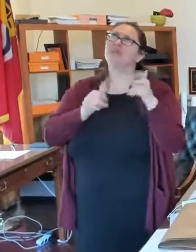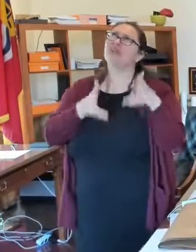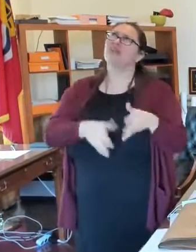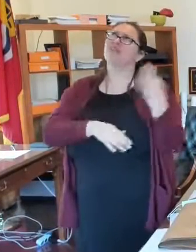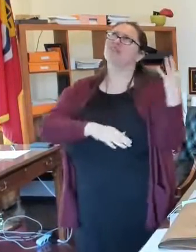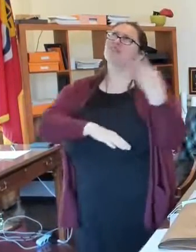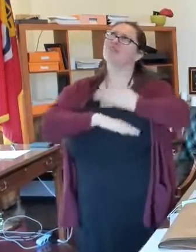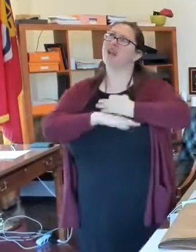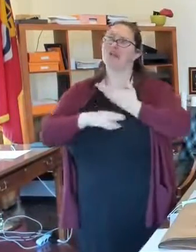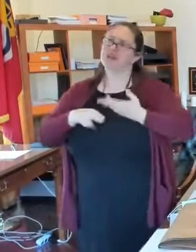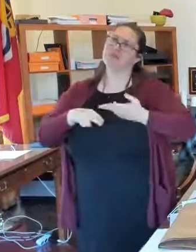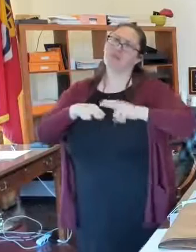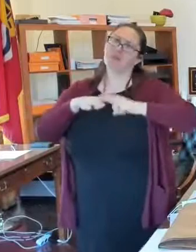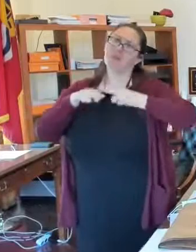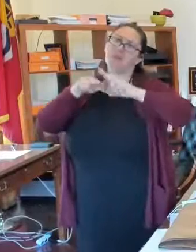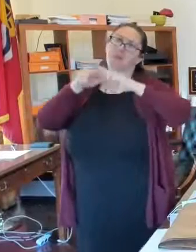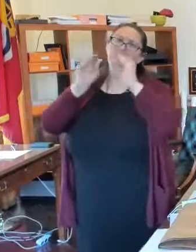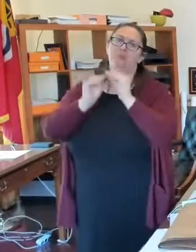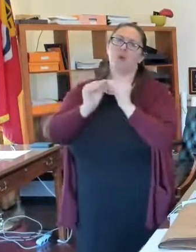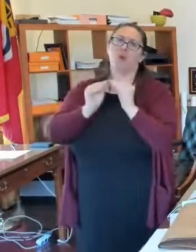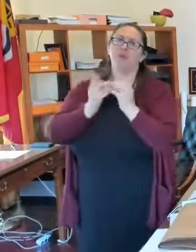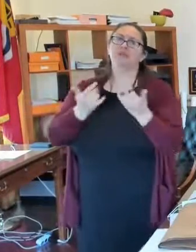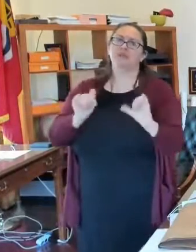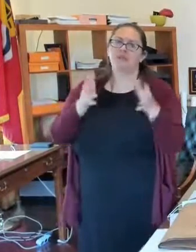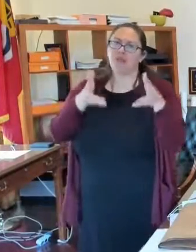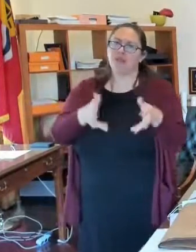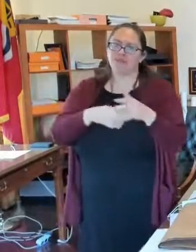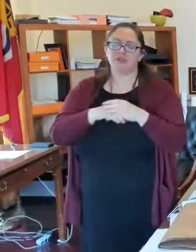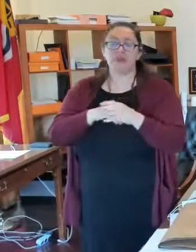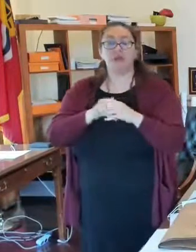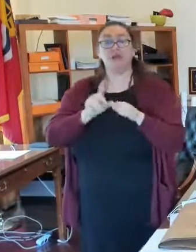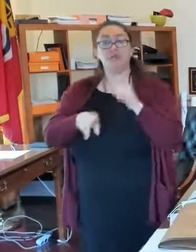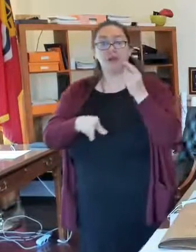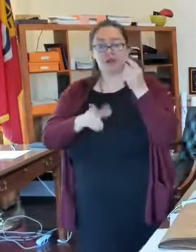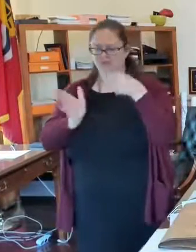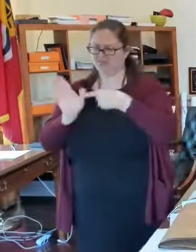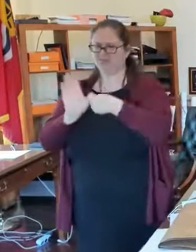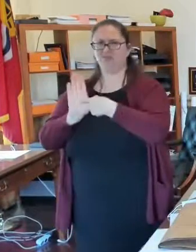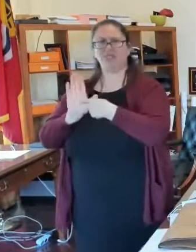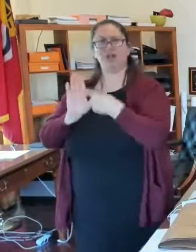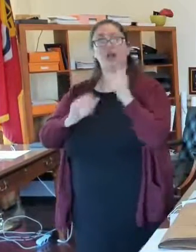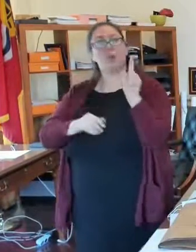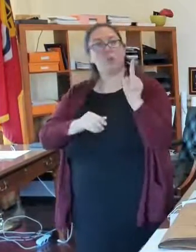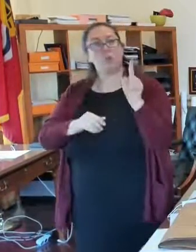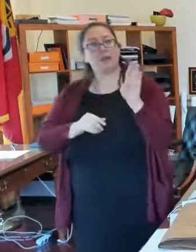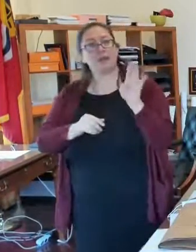right? But one thing to point out about this, it's